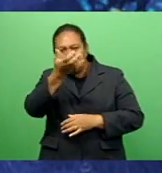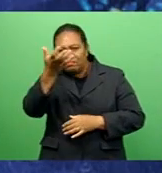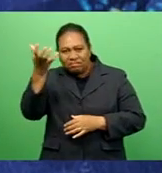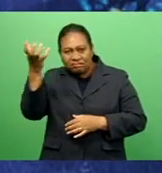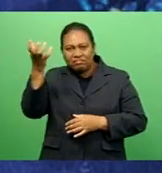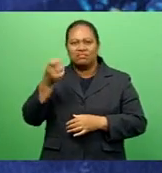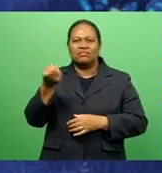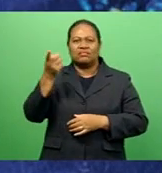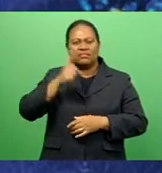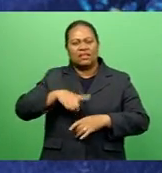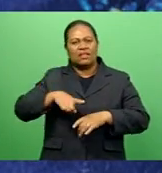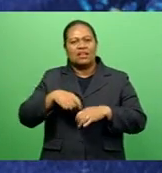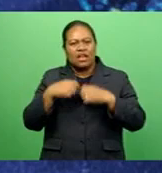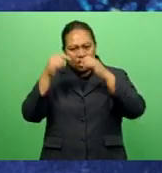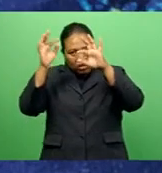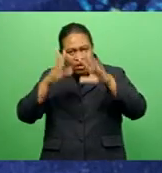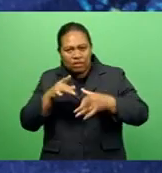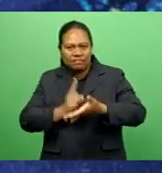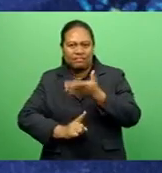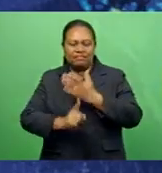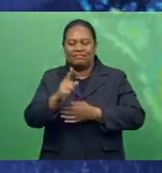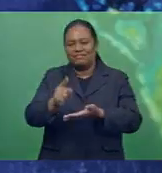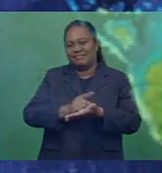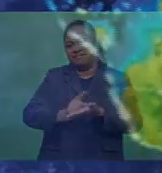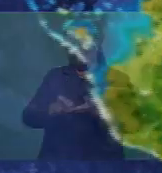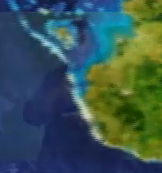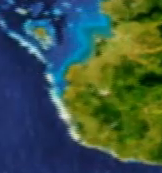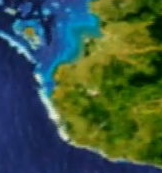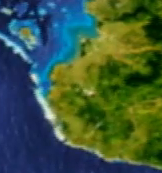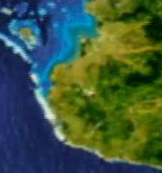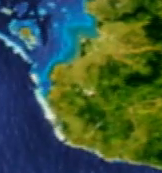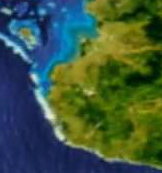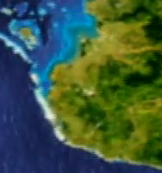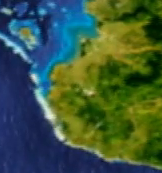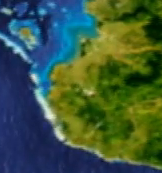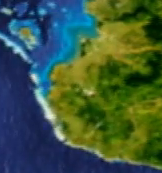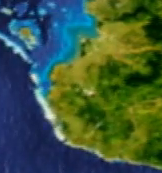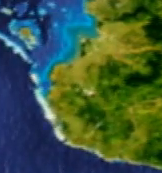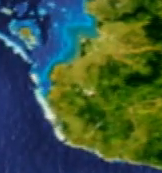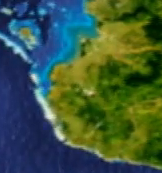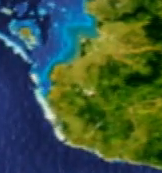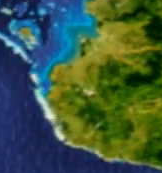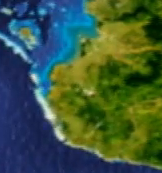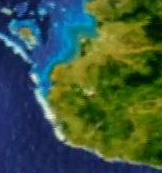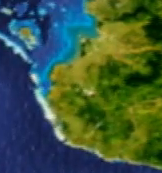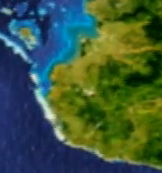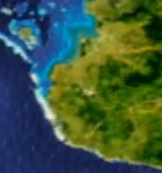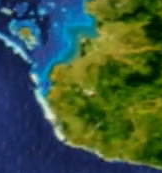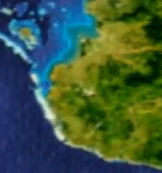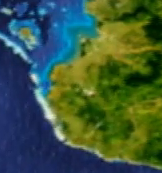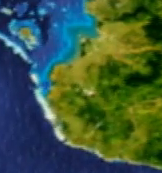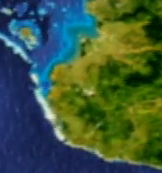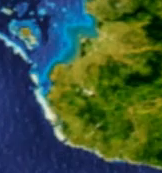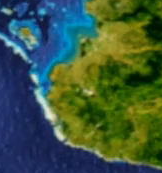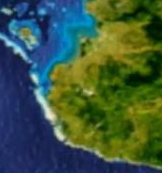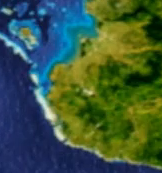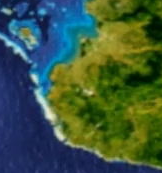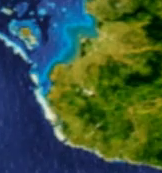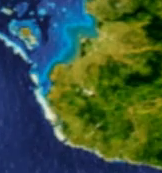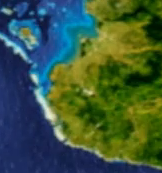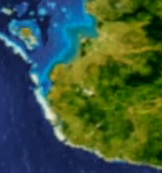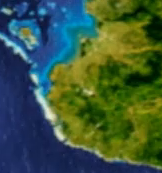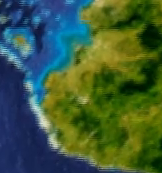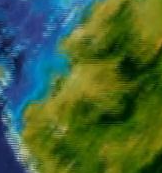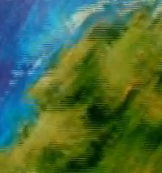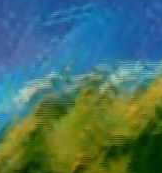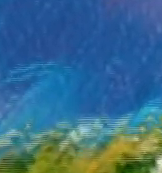prevailed, followed by some showers late in the afternoon. From Pacific Harbour to Suva, it was sunny in the morning, followed by showers, some heavy at